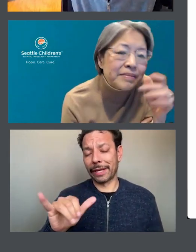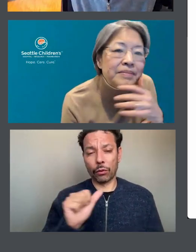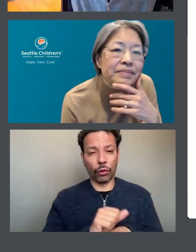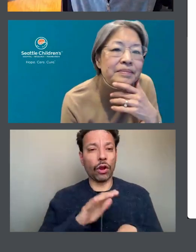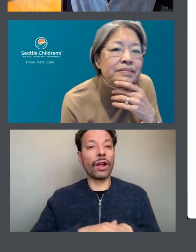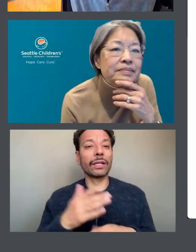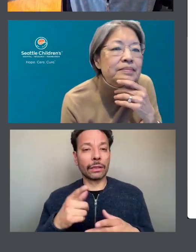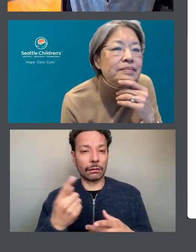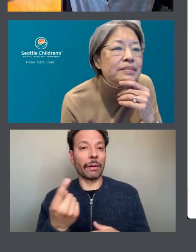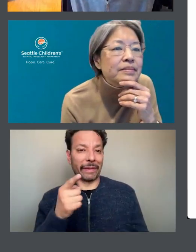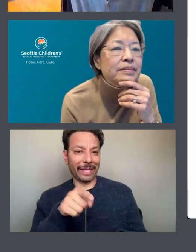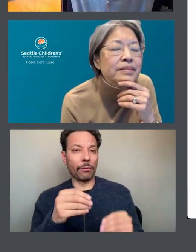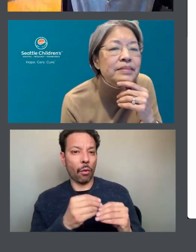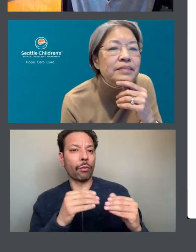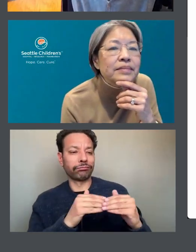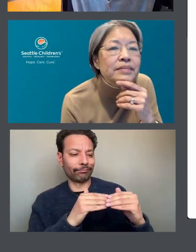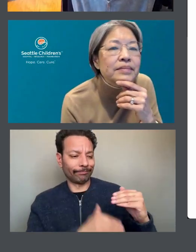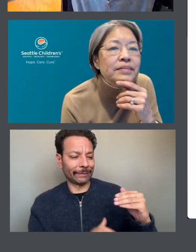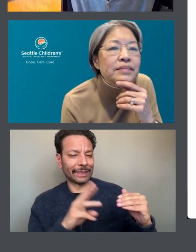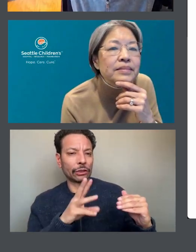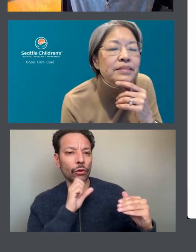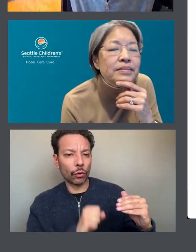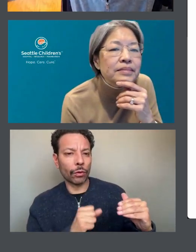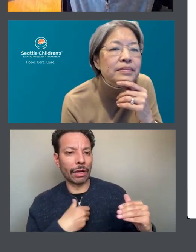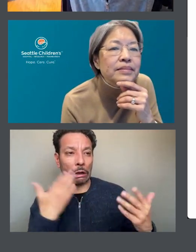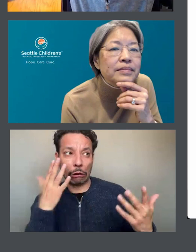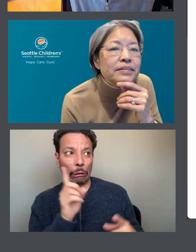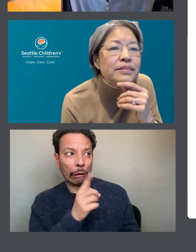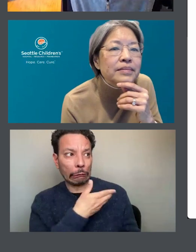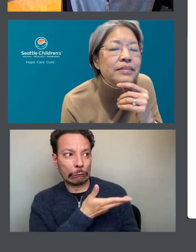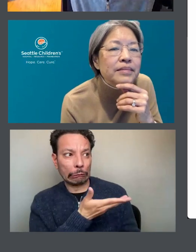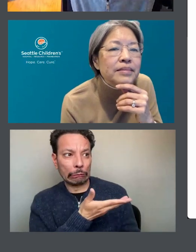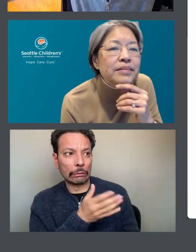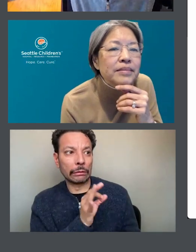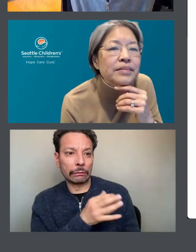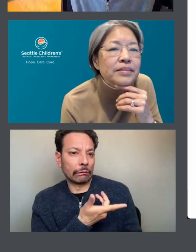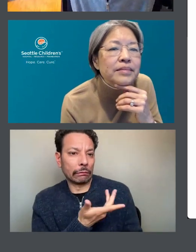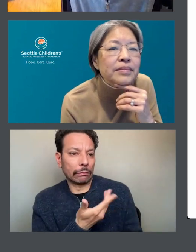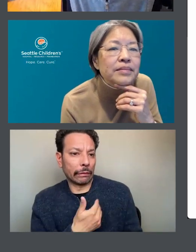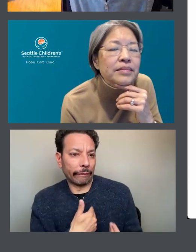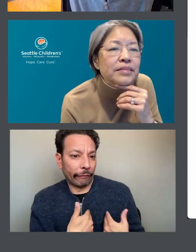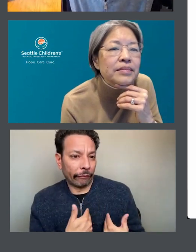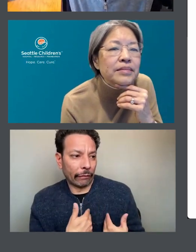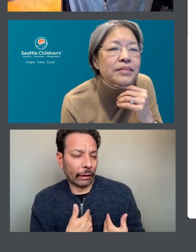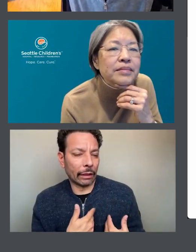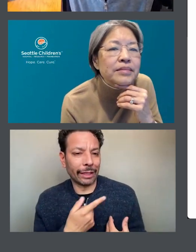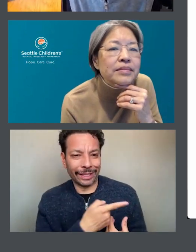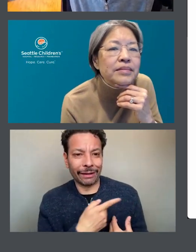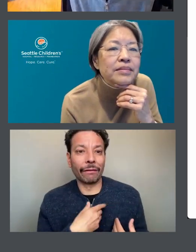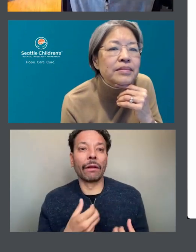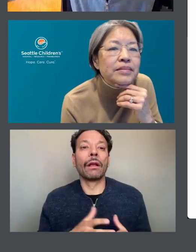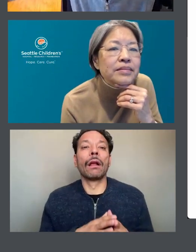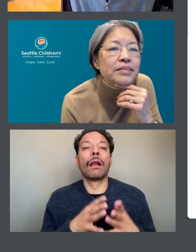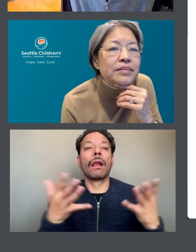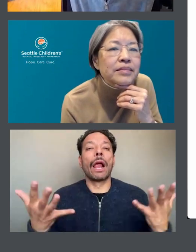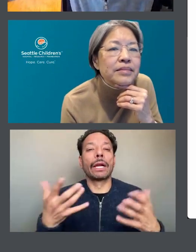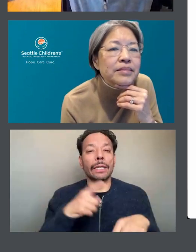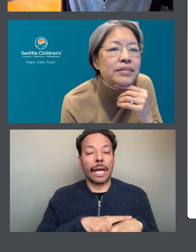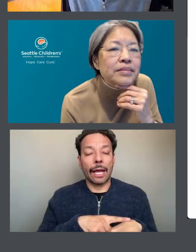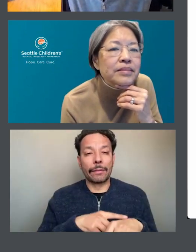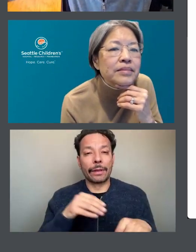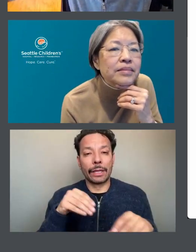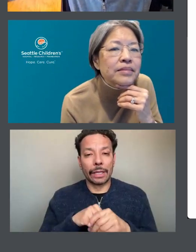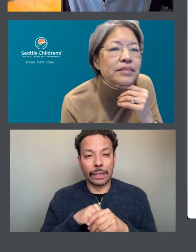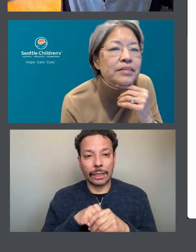younger. So I don't know where he stands. He is spending a lot of time in